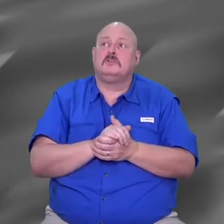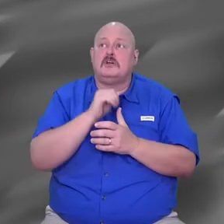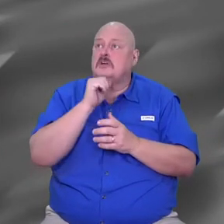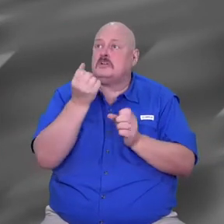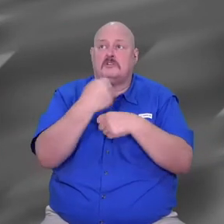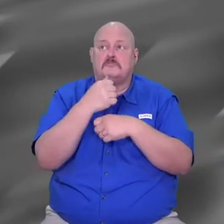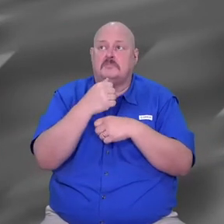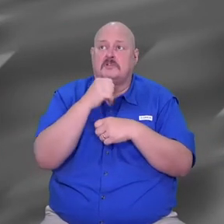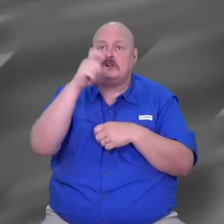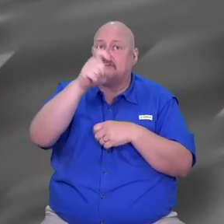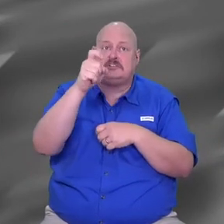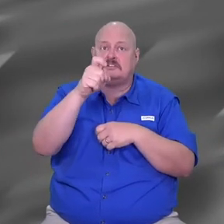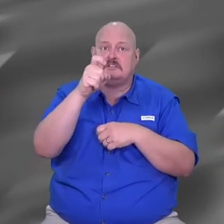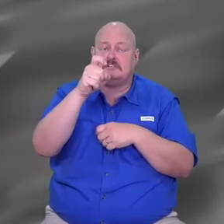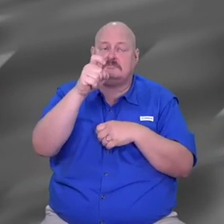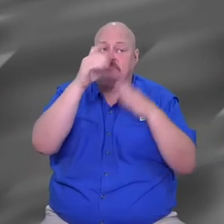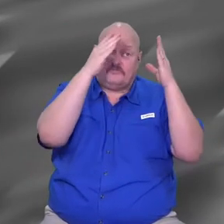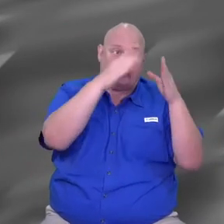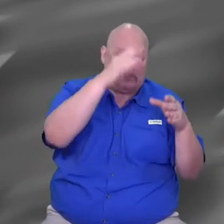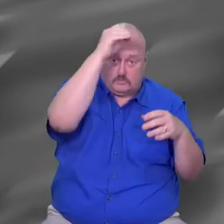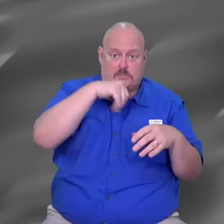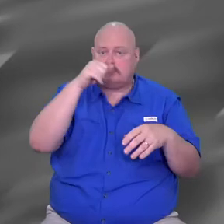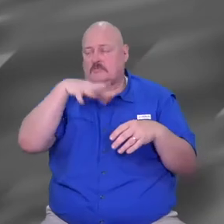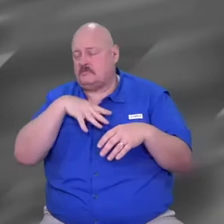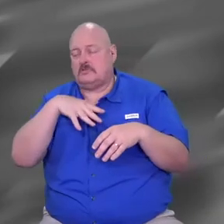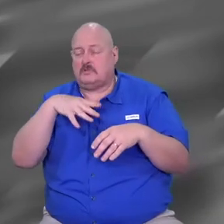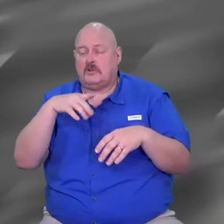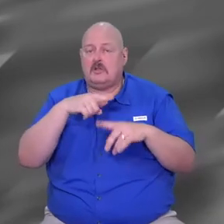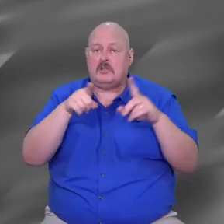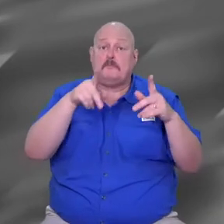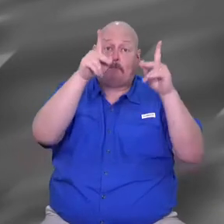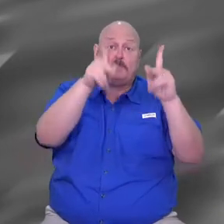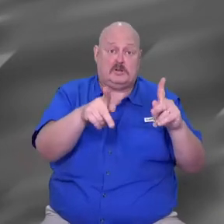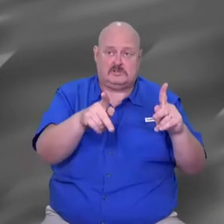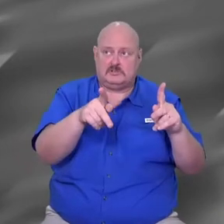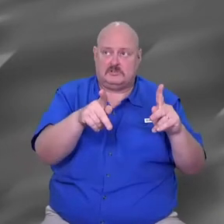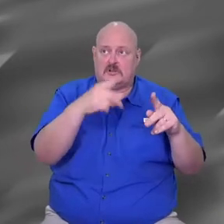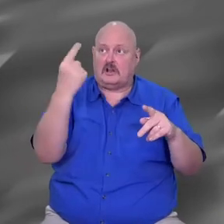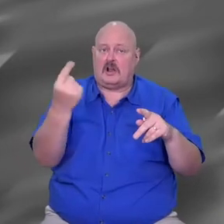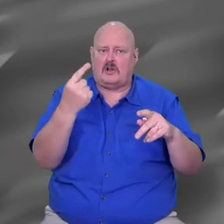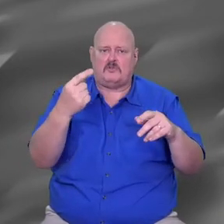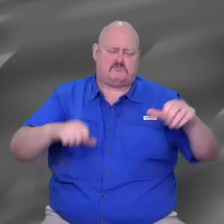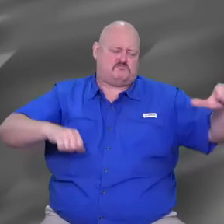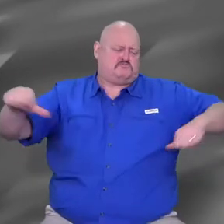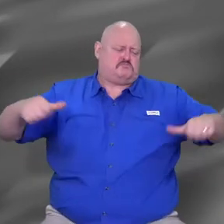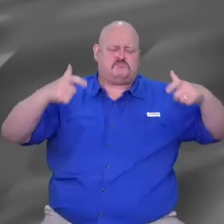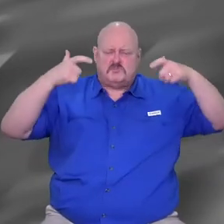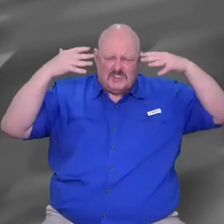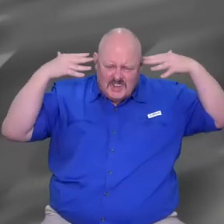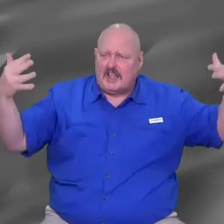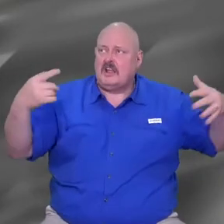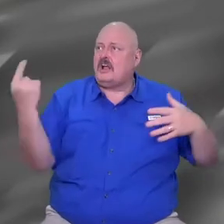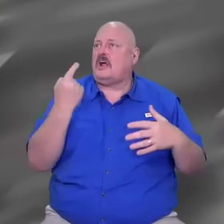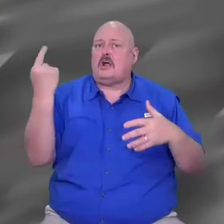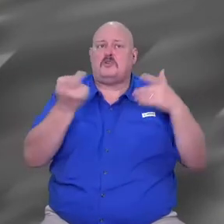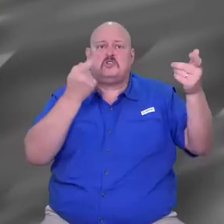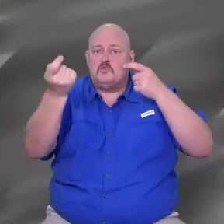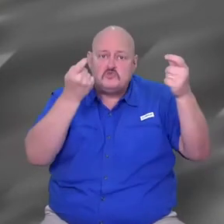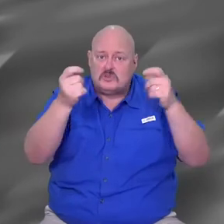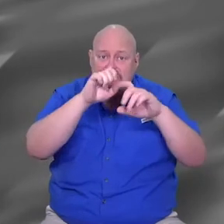this necessarily gender specific here, but you've got a person who's always boisterous, always loud, always controlling